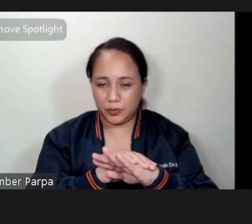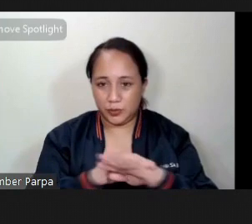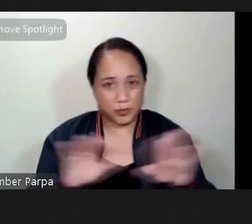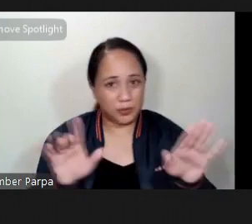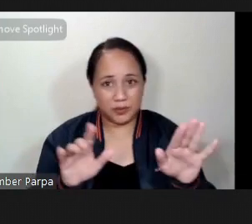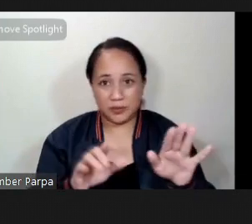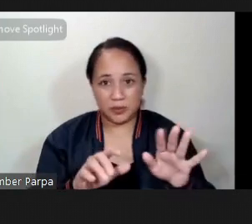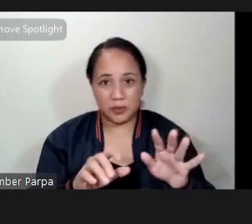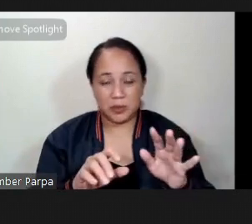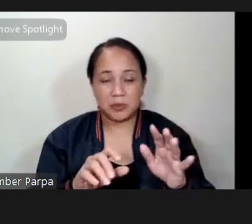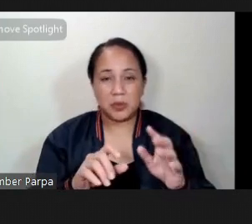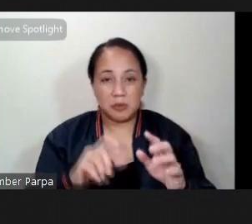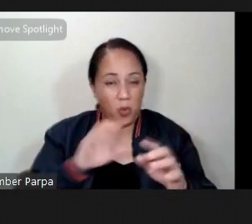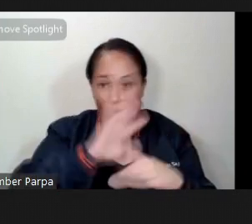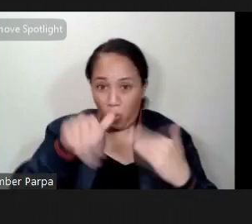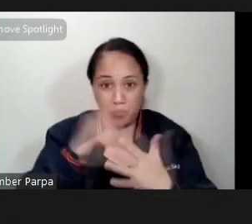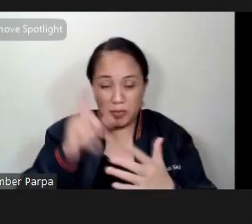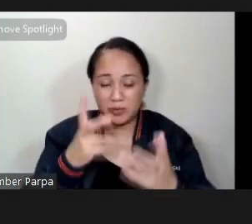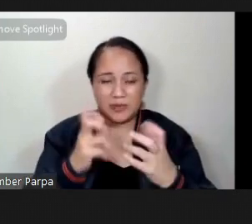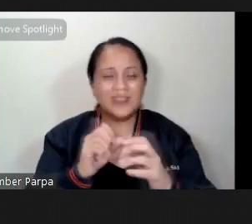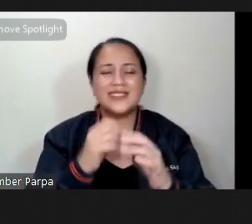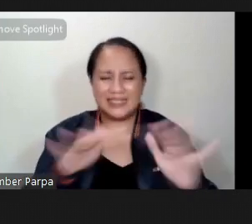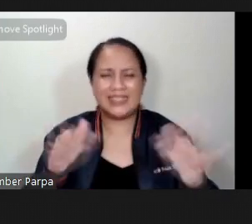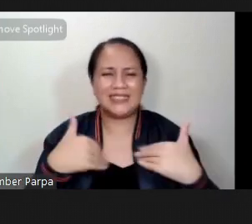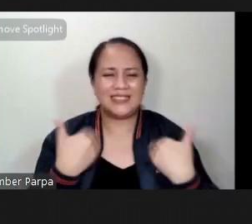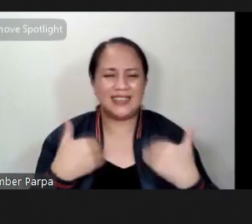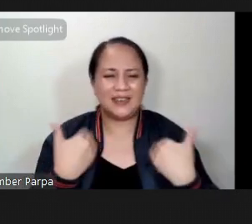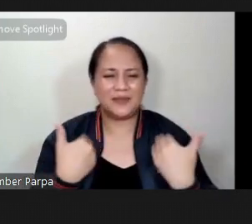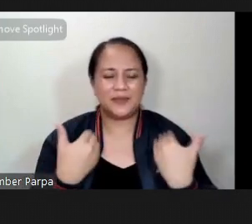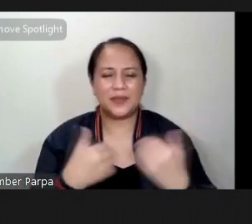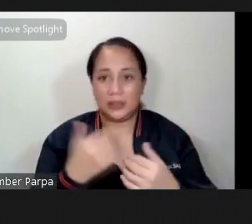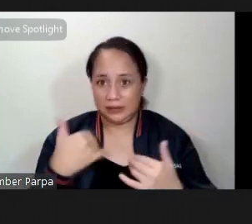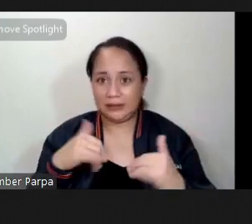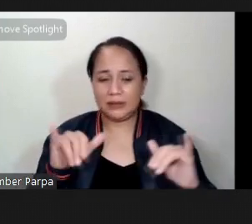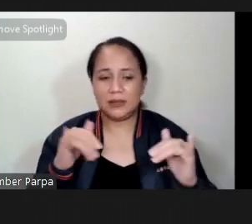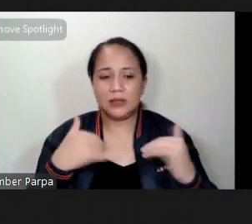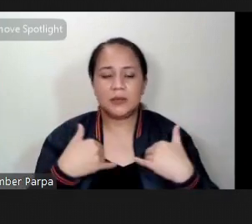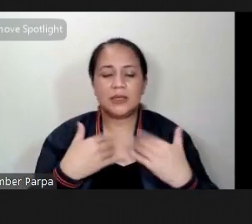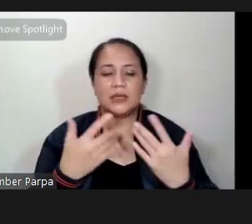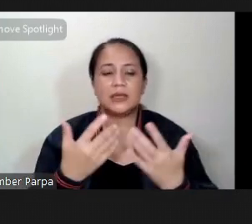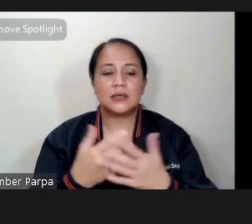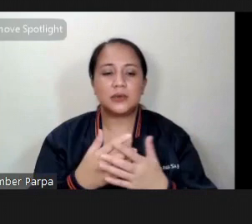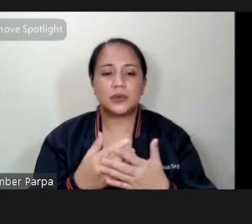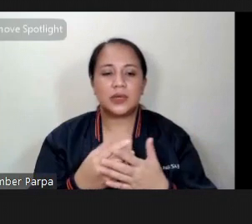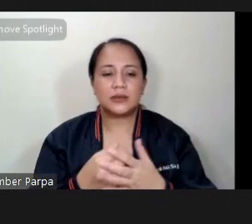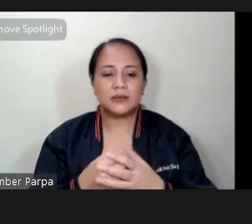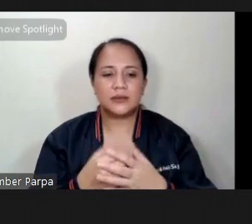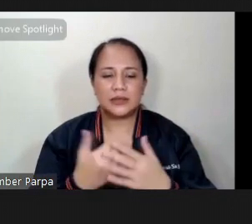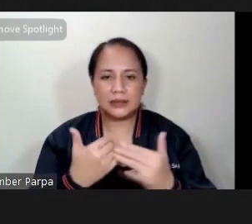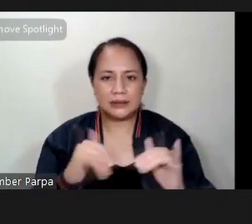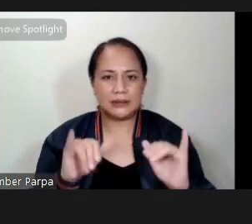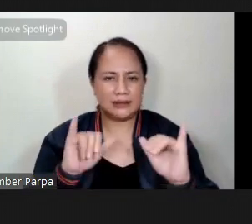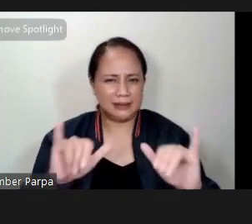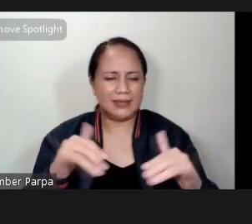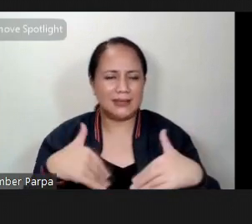once. You are still young. We all are. Let us be and stay young.